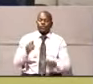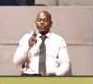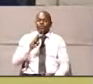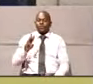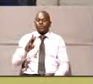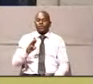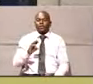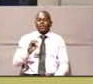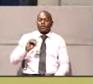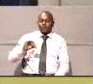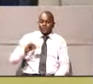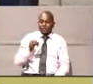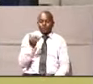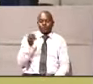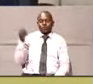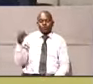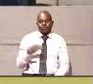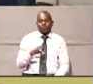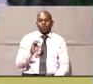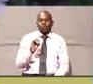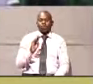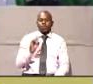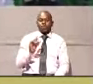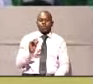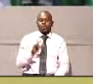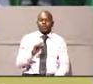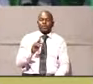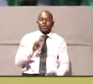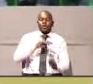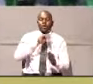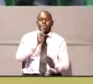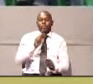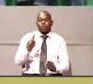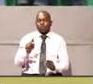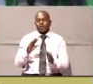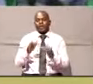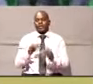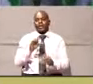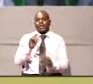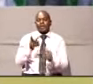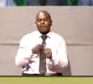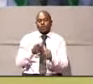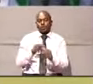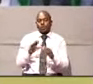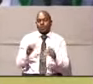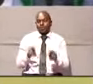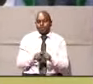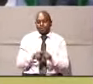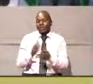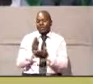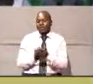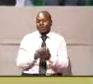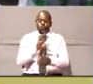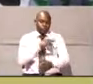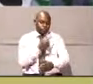include Adjumani, Moyo, Obonji, Koboko, and Arua. We manage it to secure some resources that